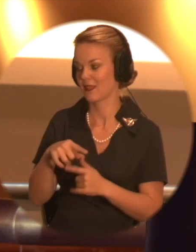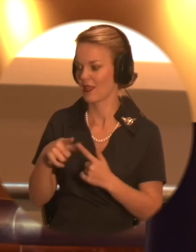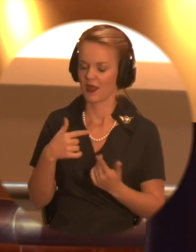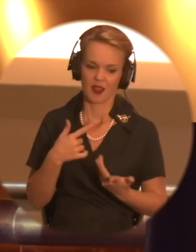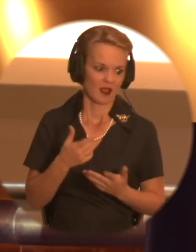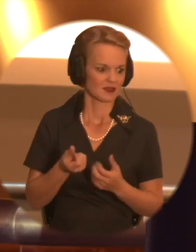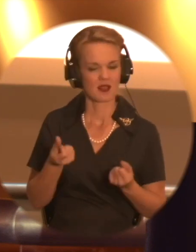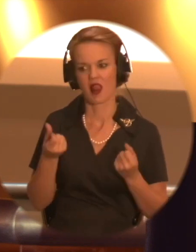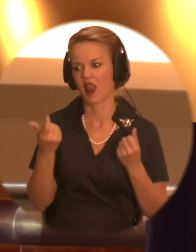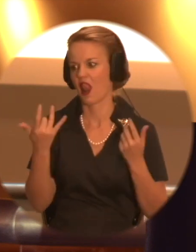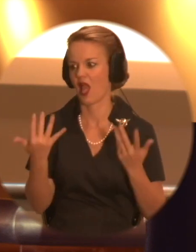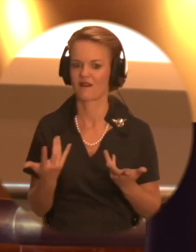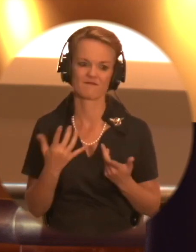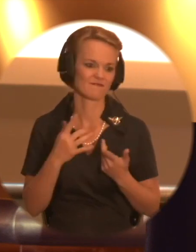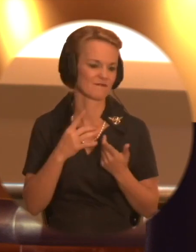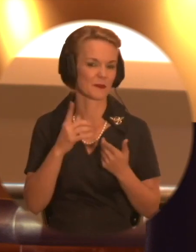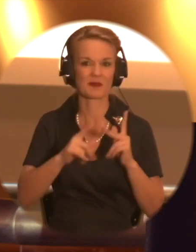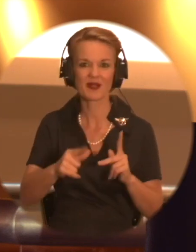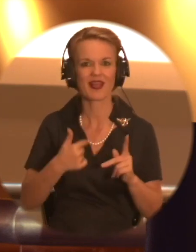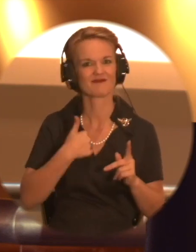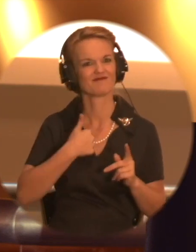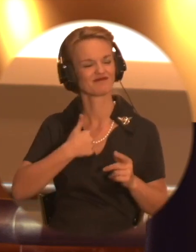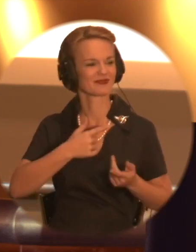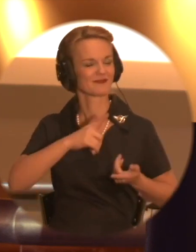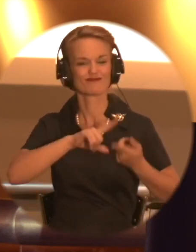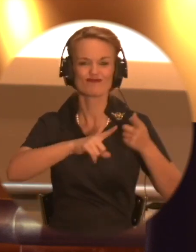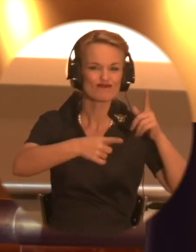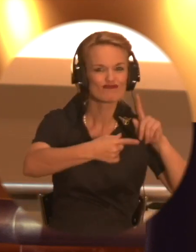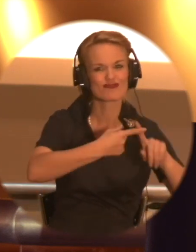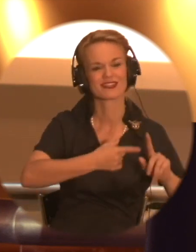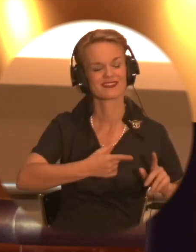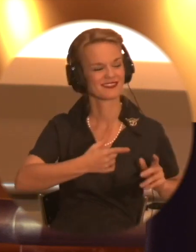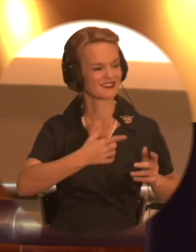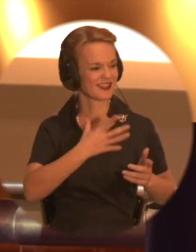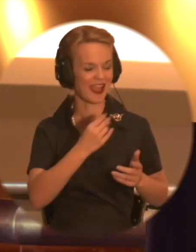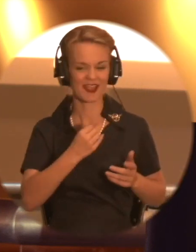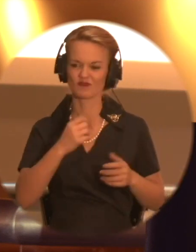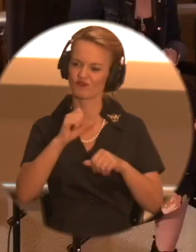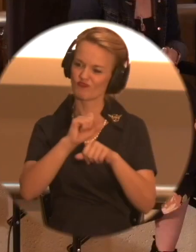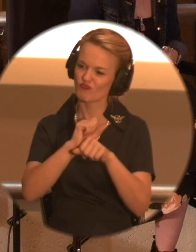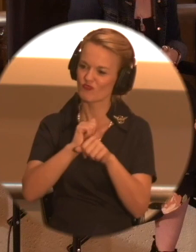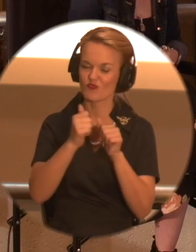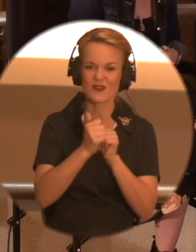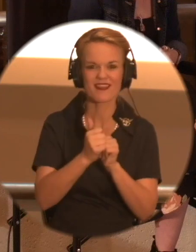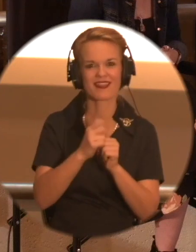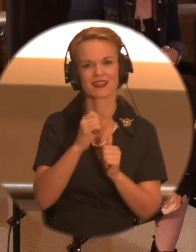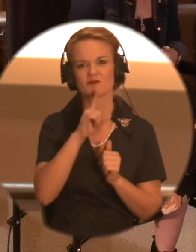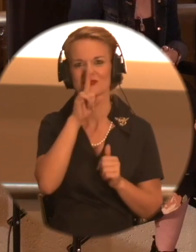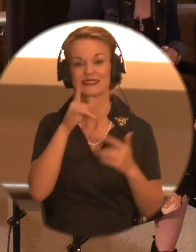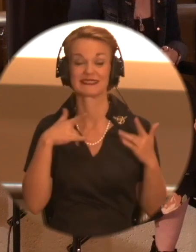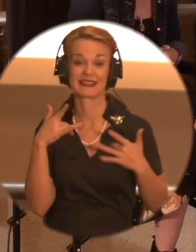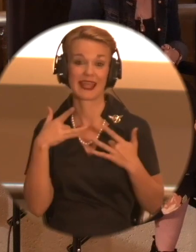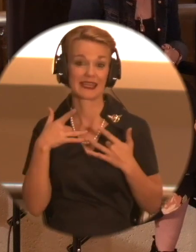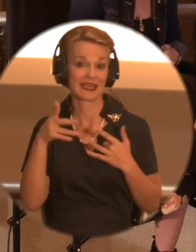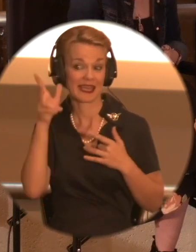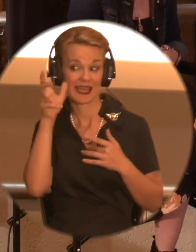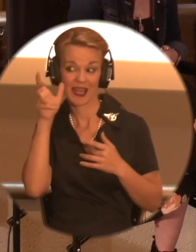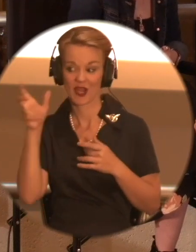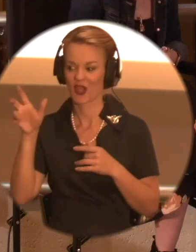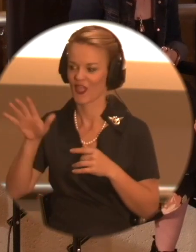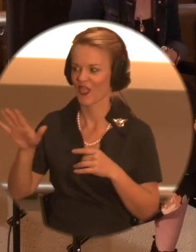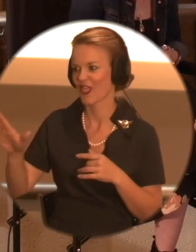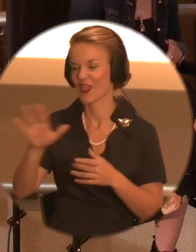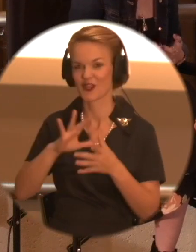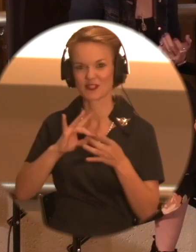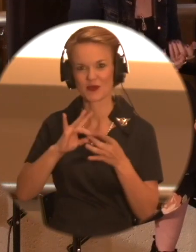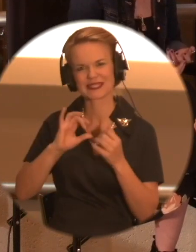like a bunch of friends and then a bunch of colleagues, and it's really exciting to get to be on a panel and hear their stories, how they got into